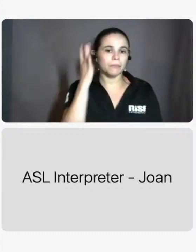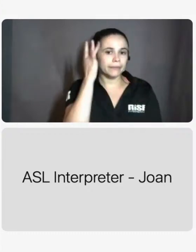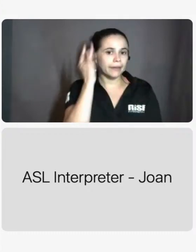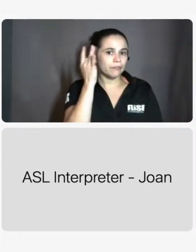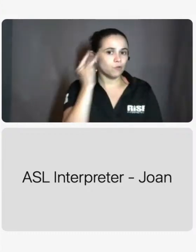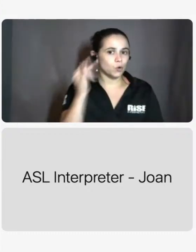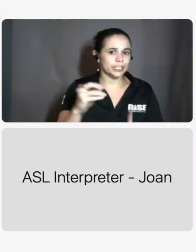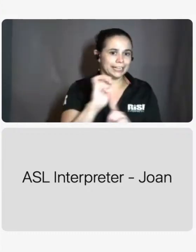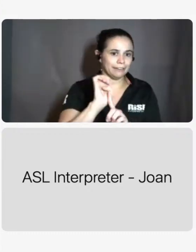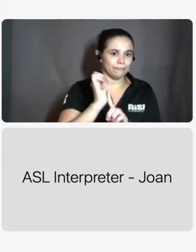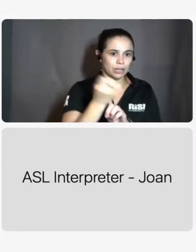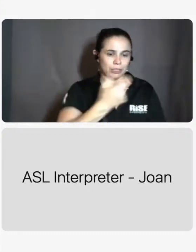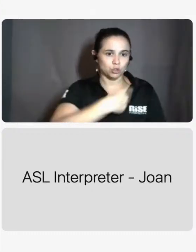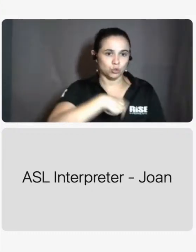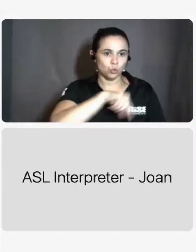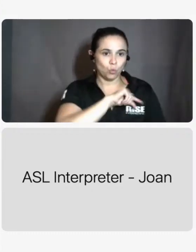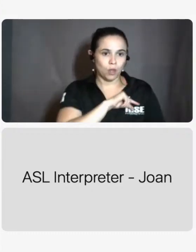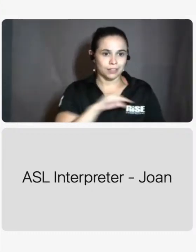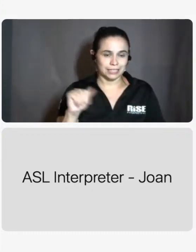Act. So moved.